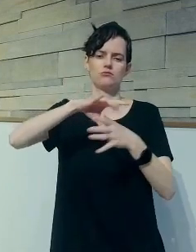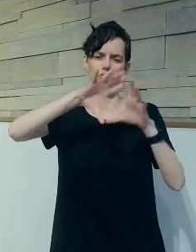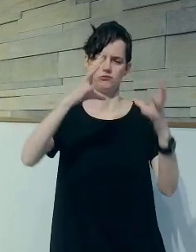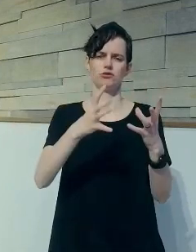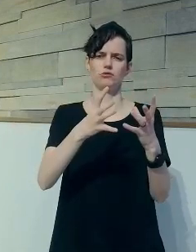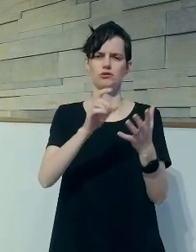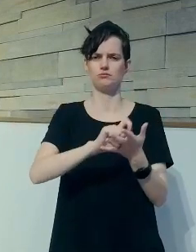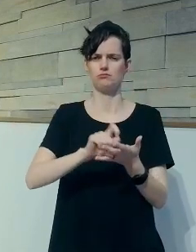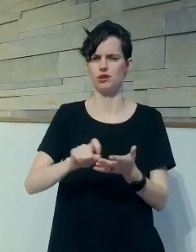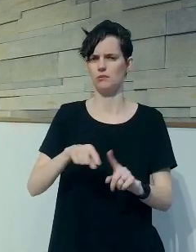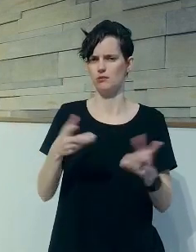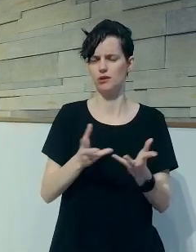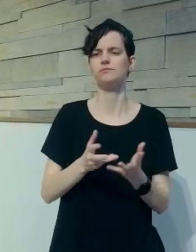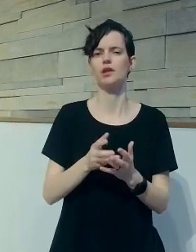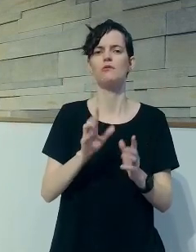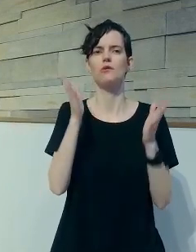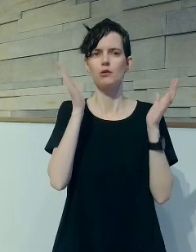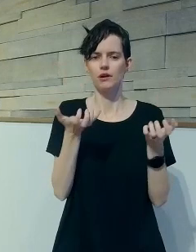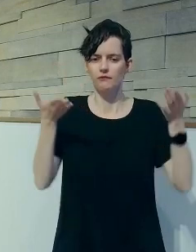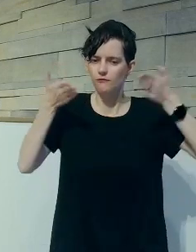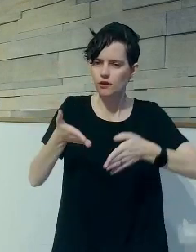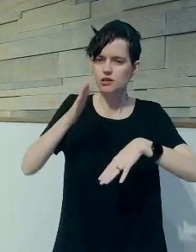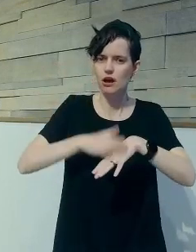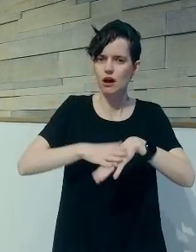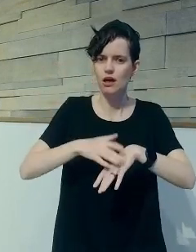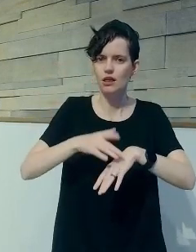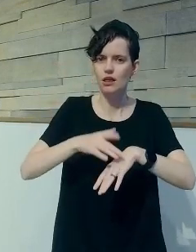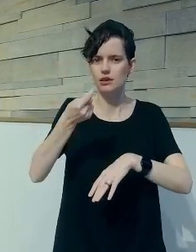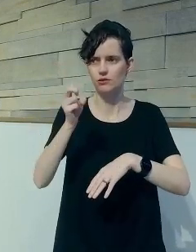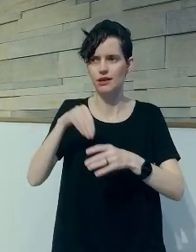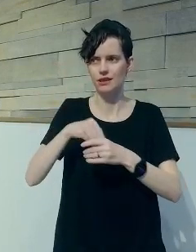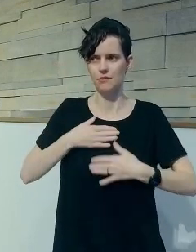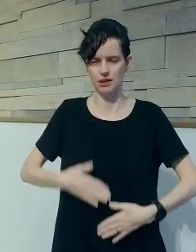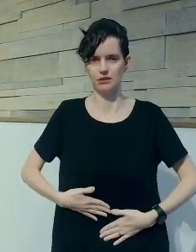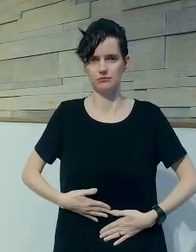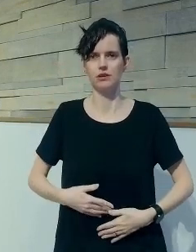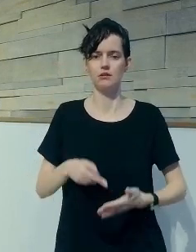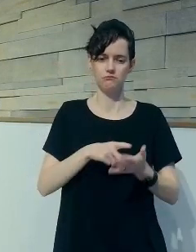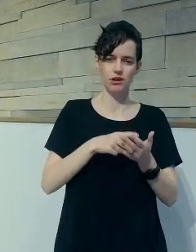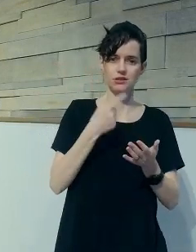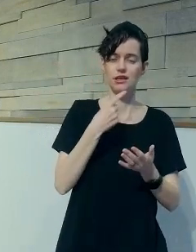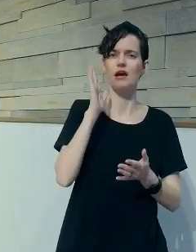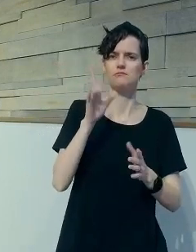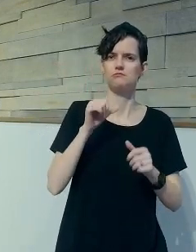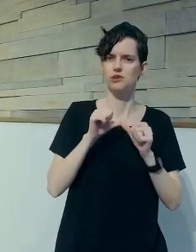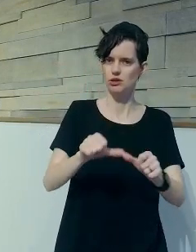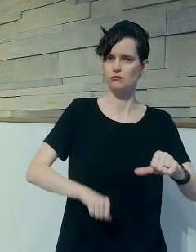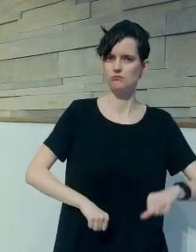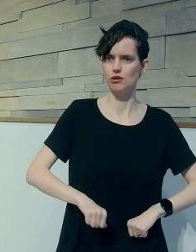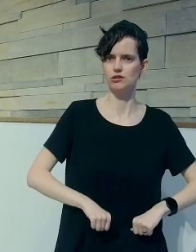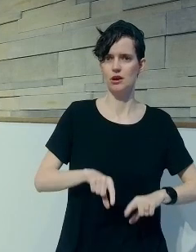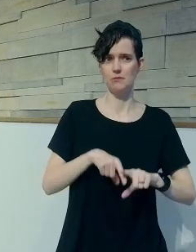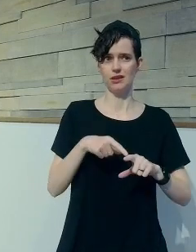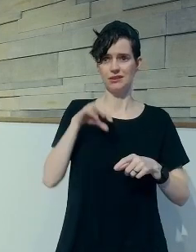writing about, but we're going to focus upon the thorn in the flesh that he had. Paul writes, "I must go on boasting, although there is